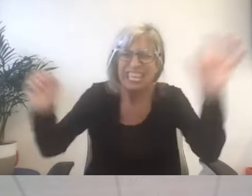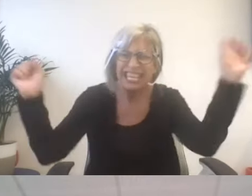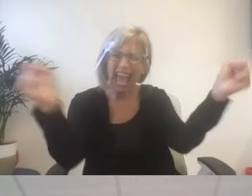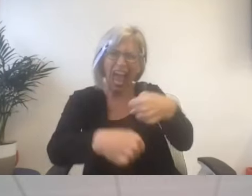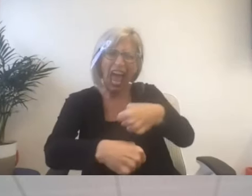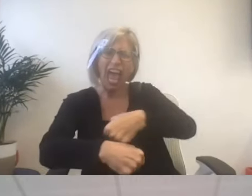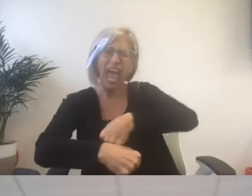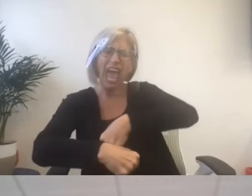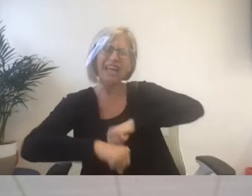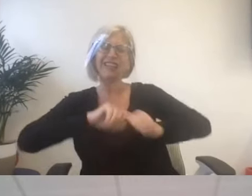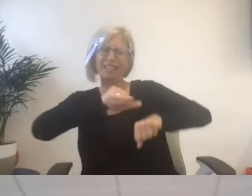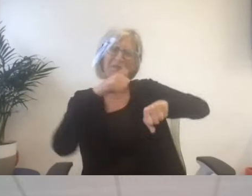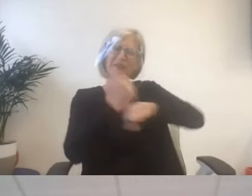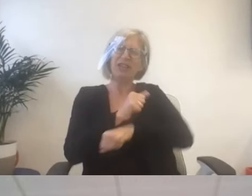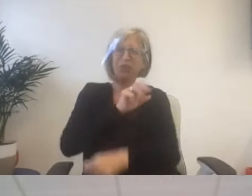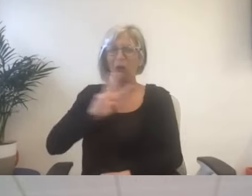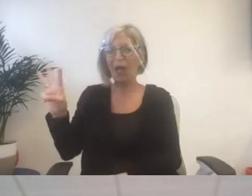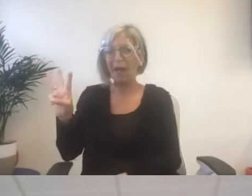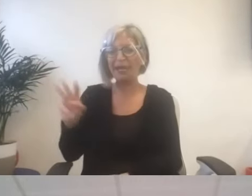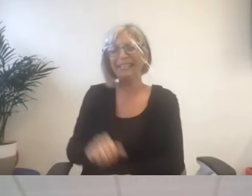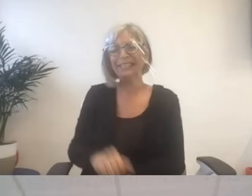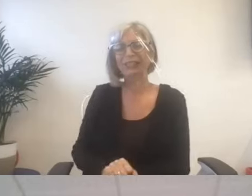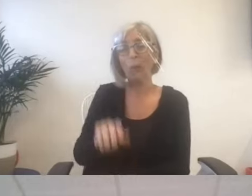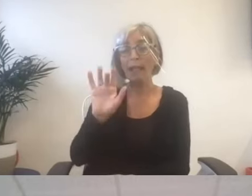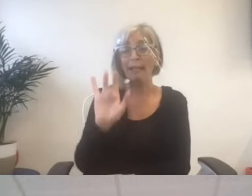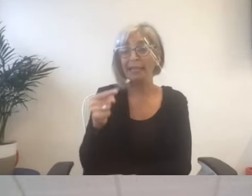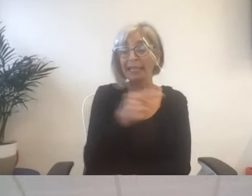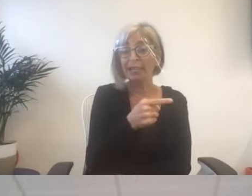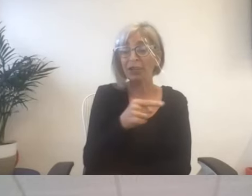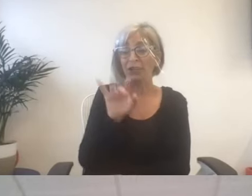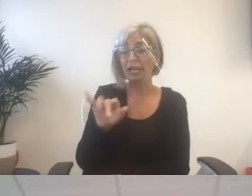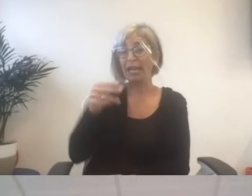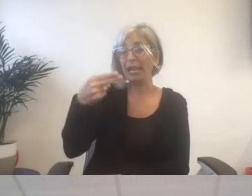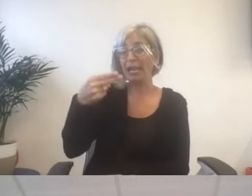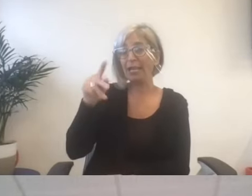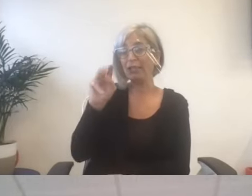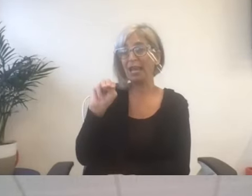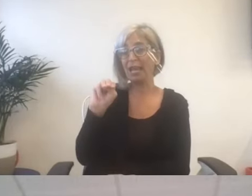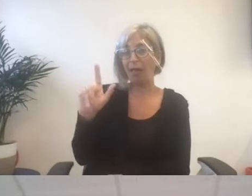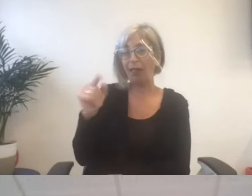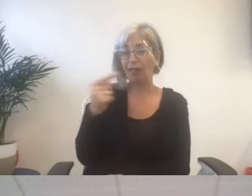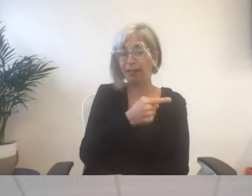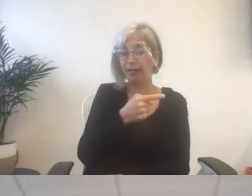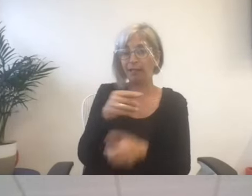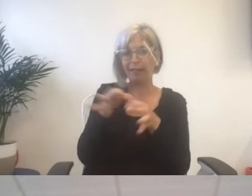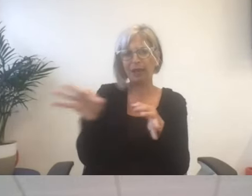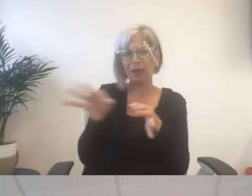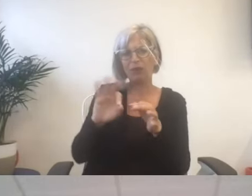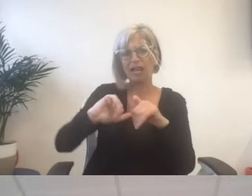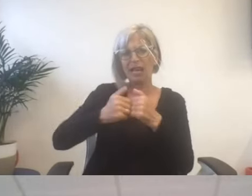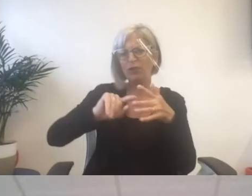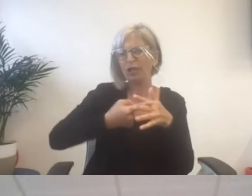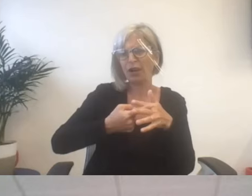let's build a web page. Just going to click in here, hit the button for HTML, go into my HTML language. How do we start? We